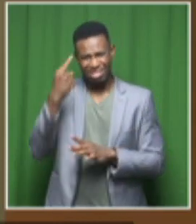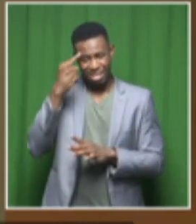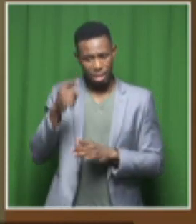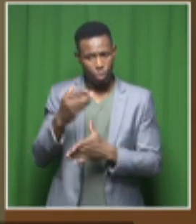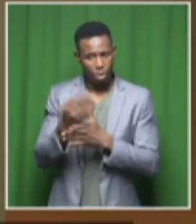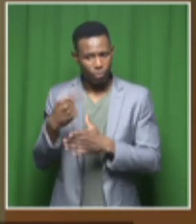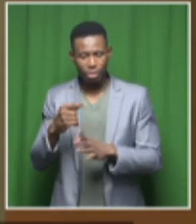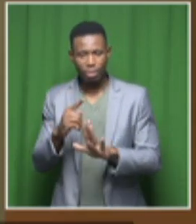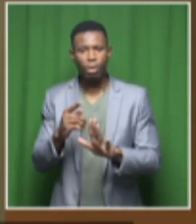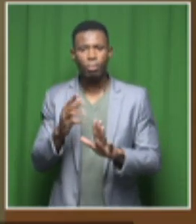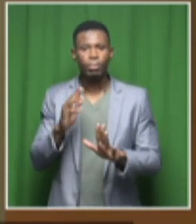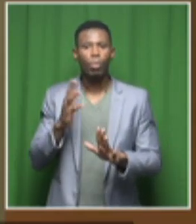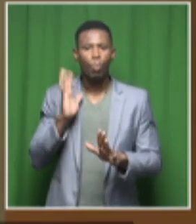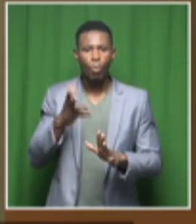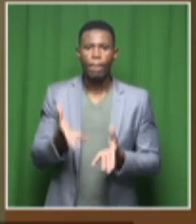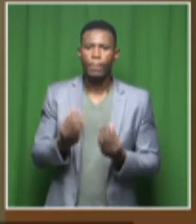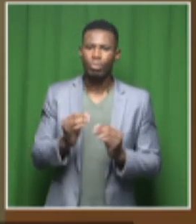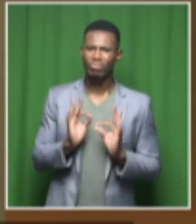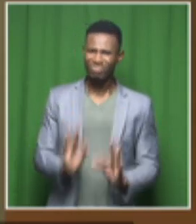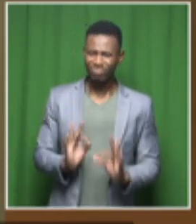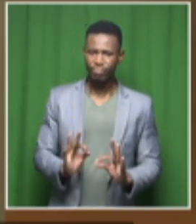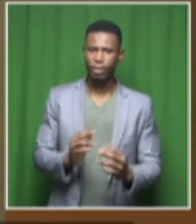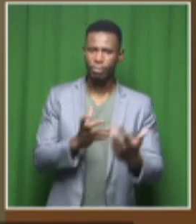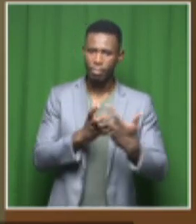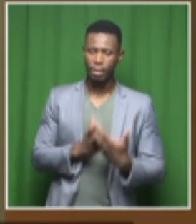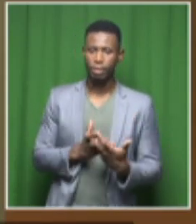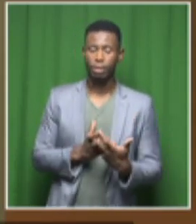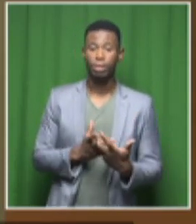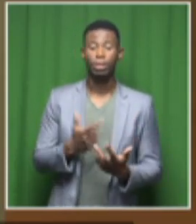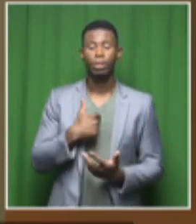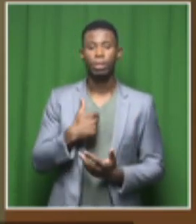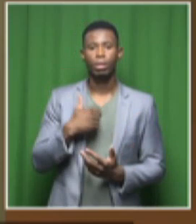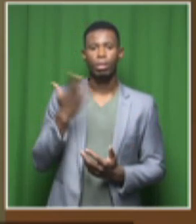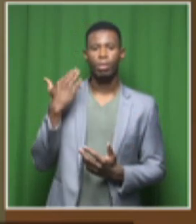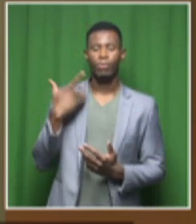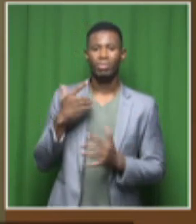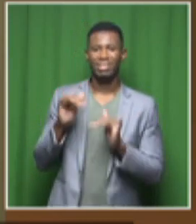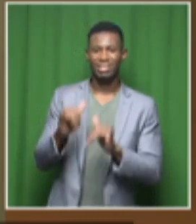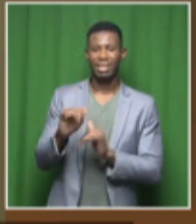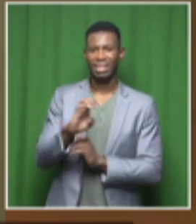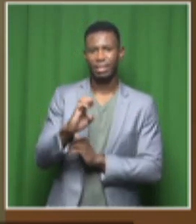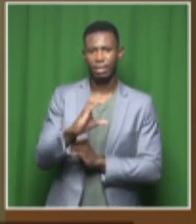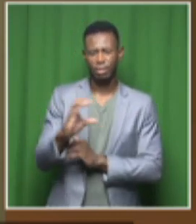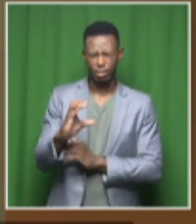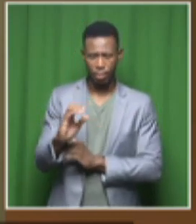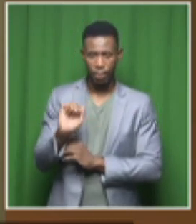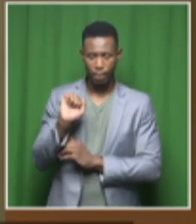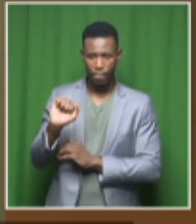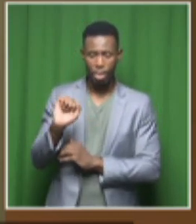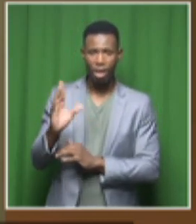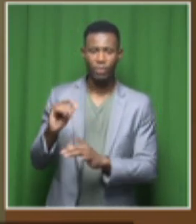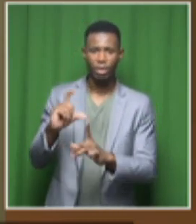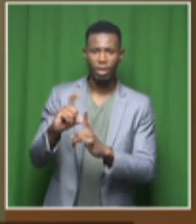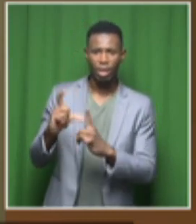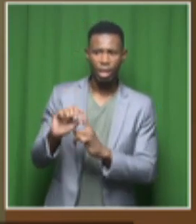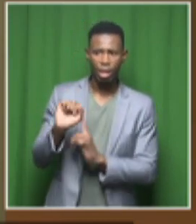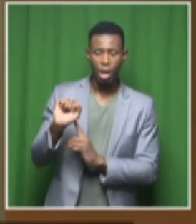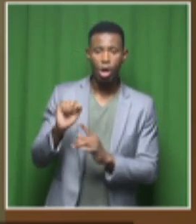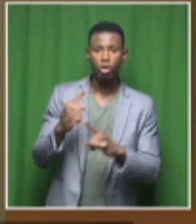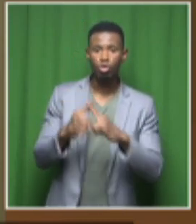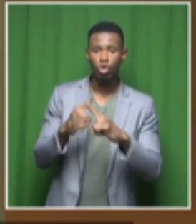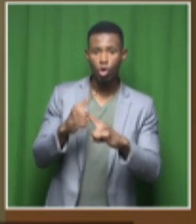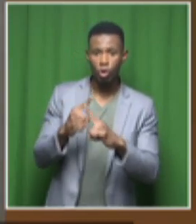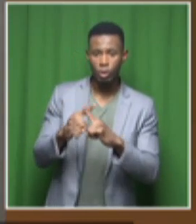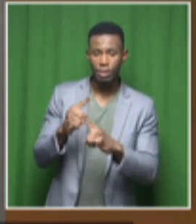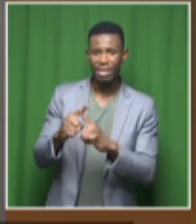we use it. So, like what I lived in the Eastern Cape, so there had been a culture there, I mean the Xhosa tradition, even the